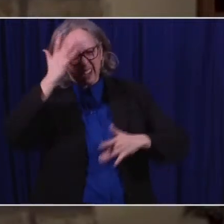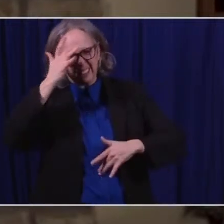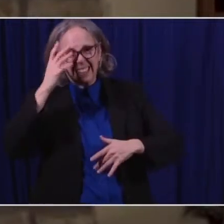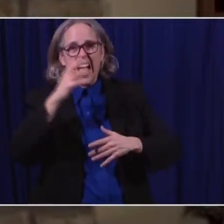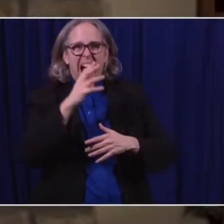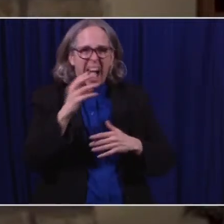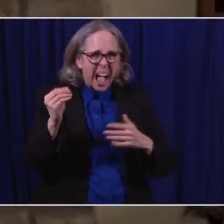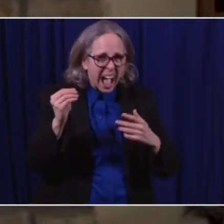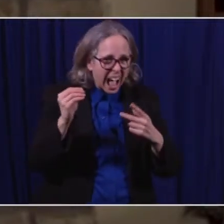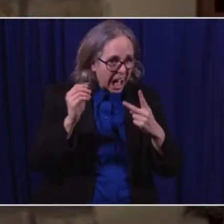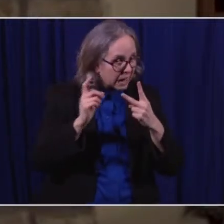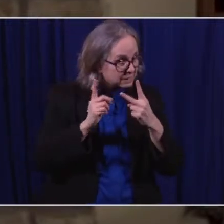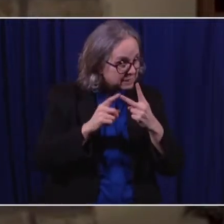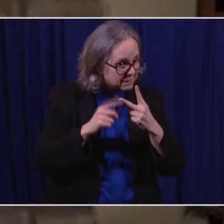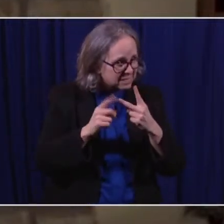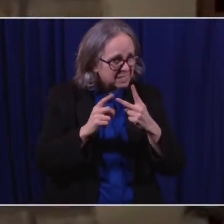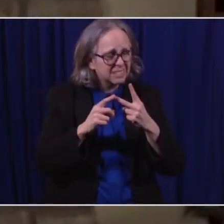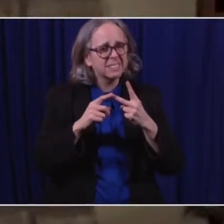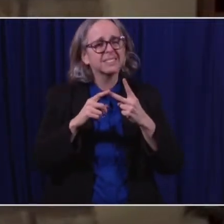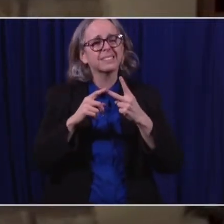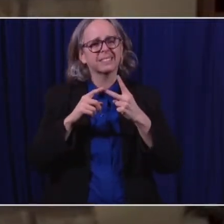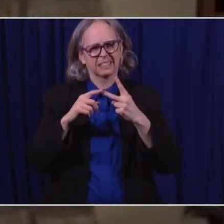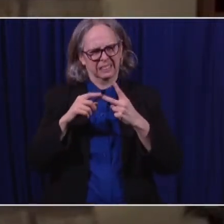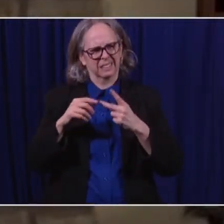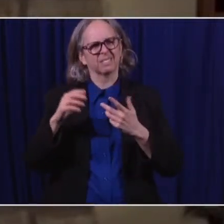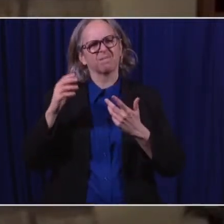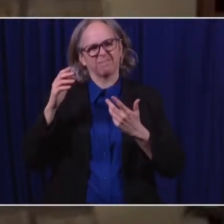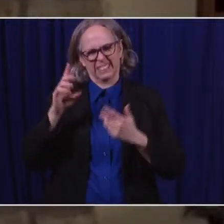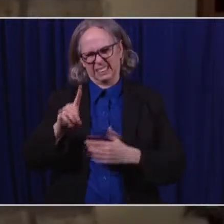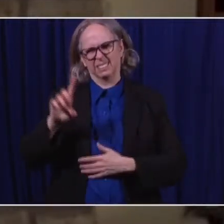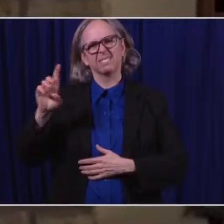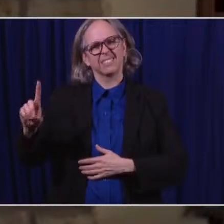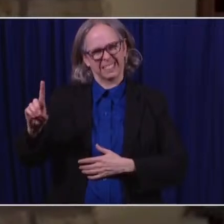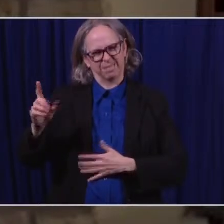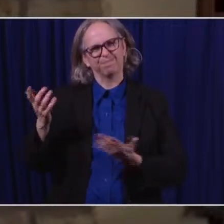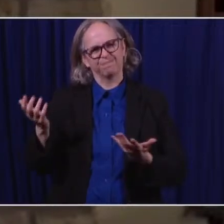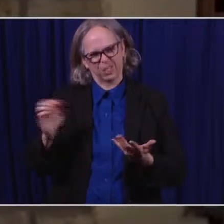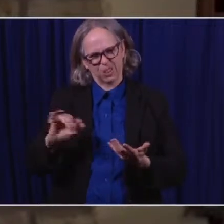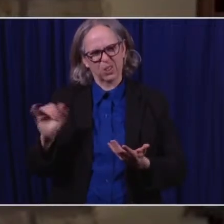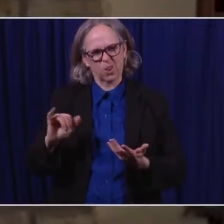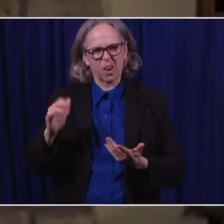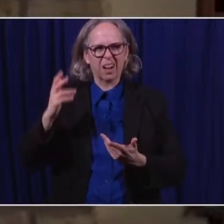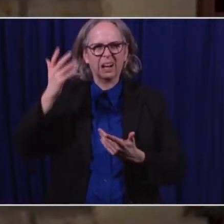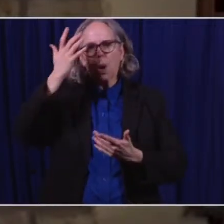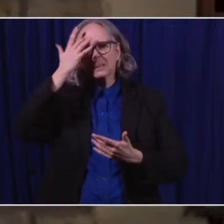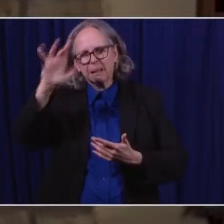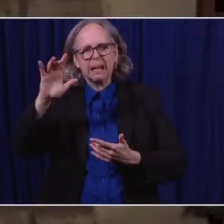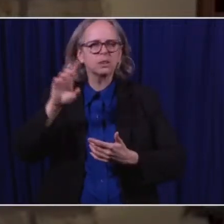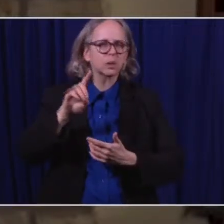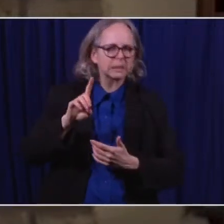several weeks, the and, it's important, are people with developmental or intellectual disabilities.